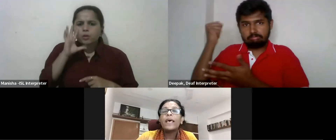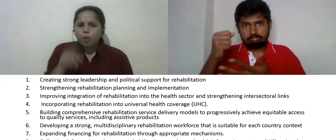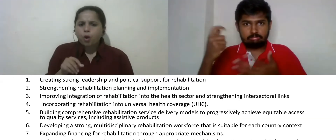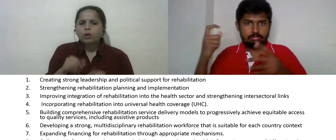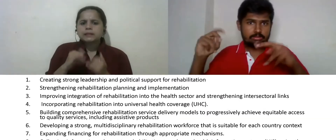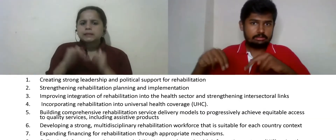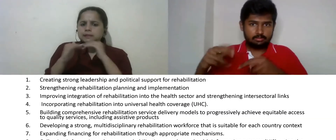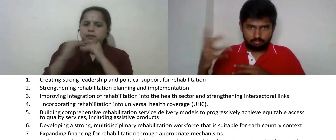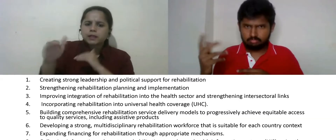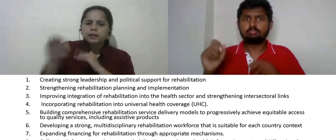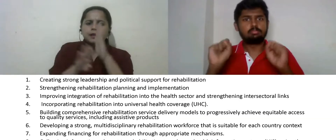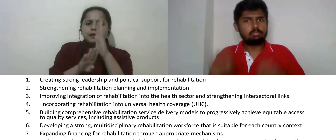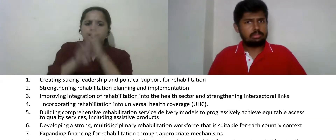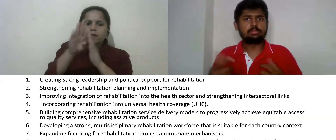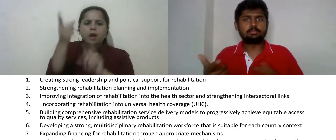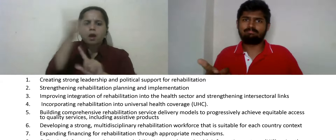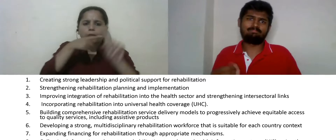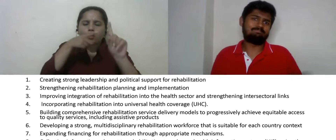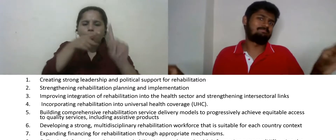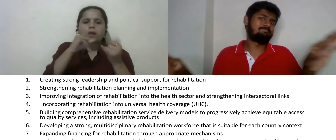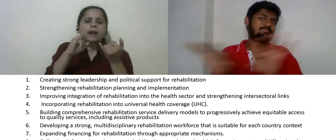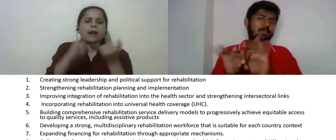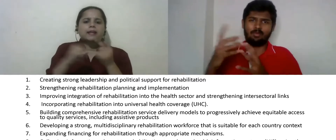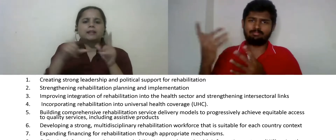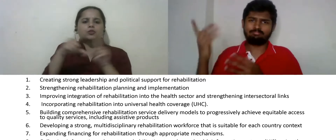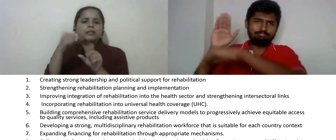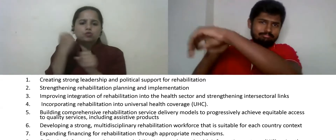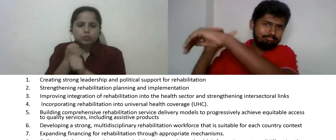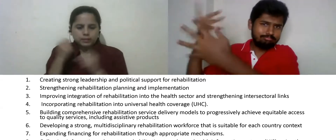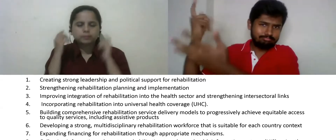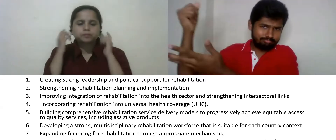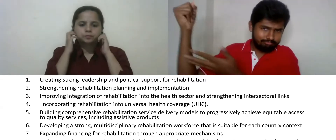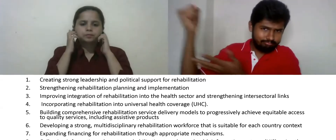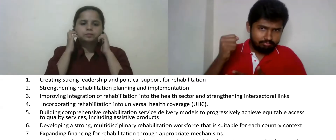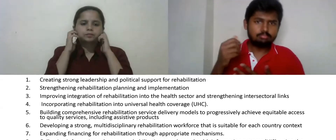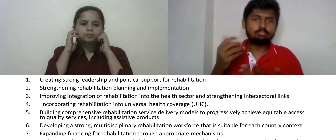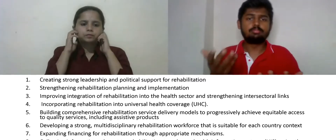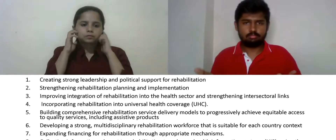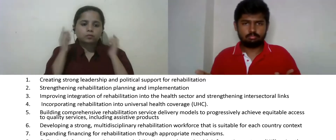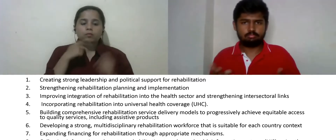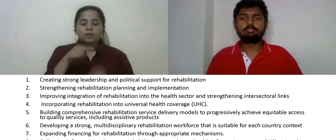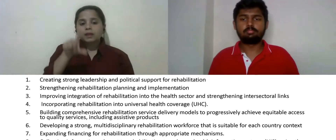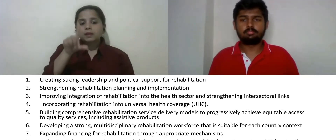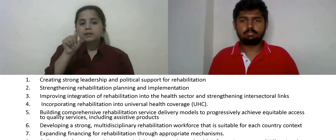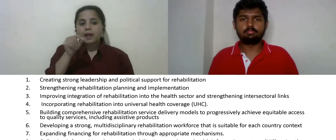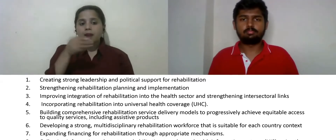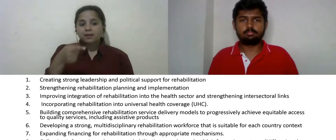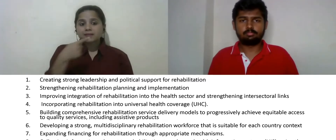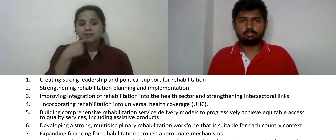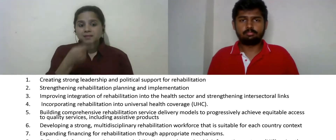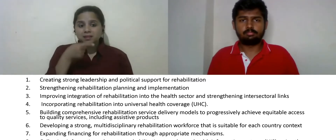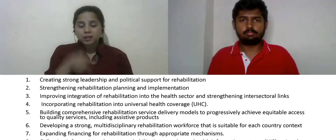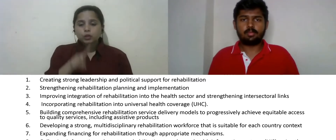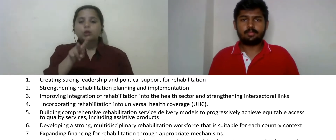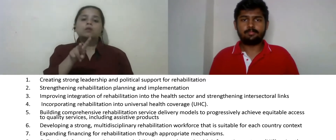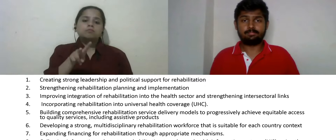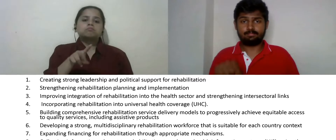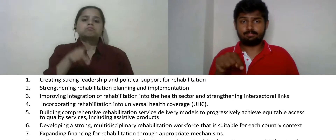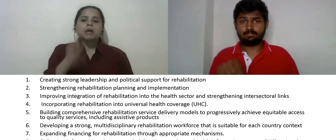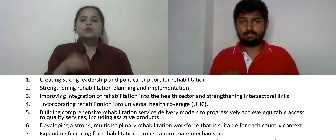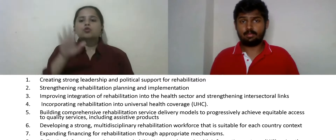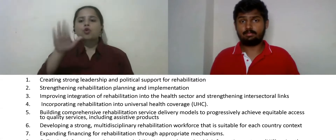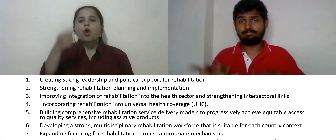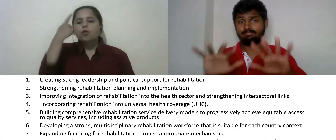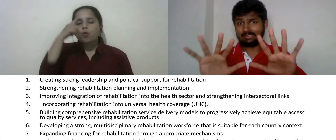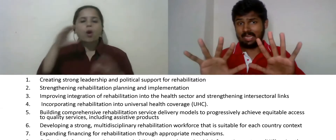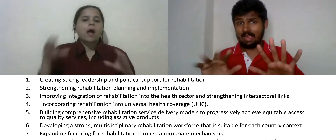Goals. And this is one of the 10 actions. Call for action is the outcome of that meeting.